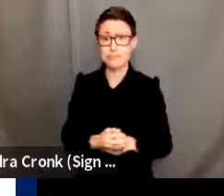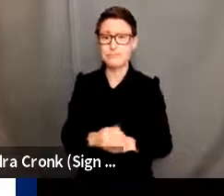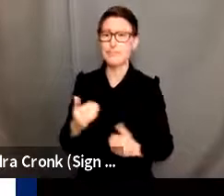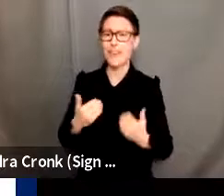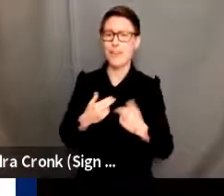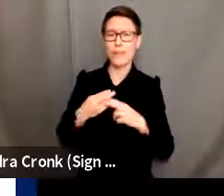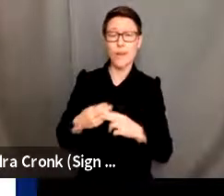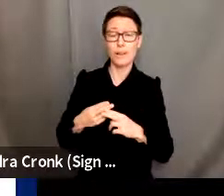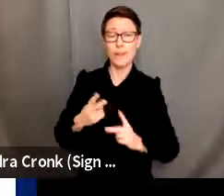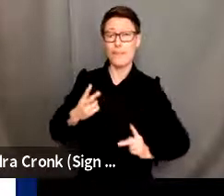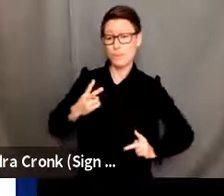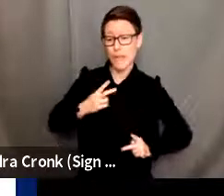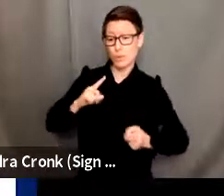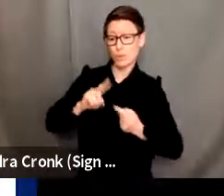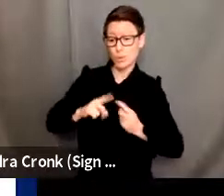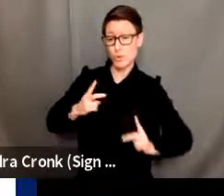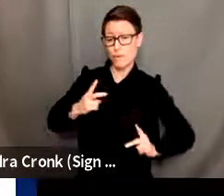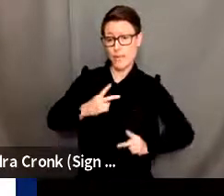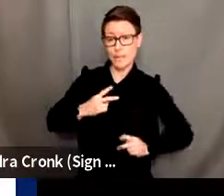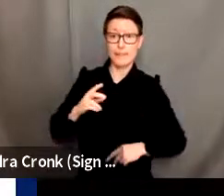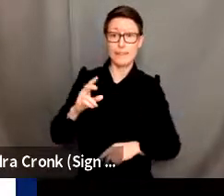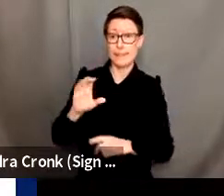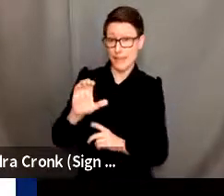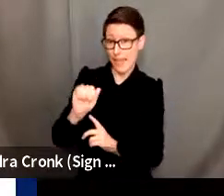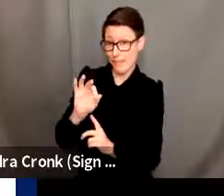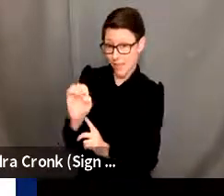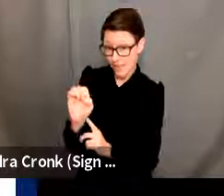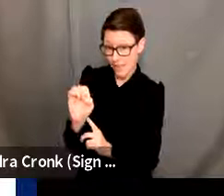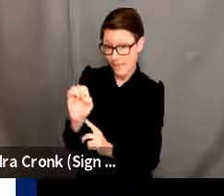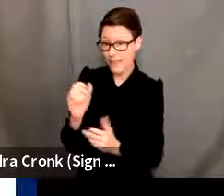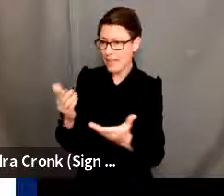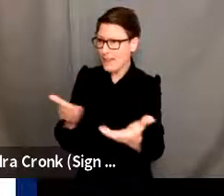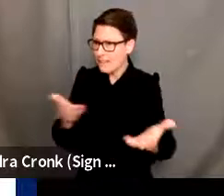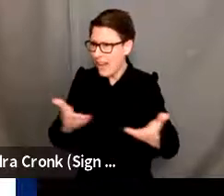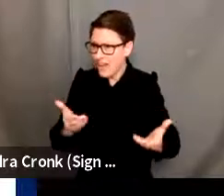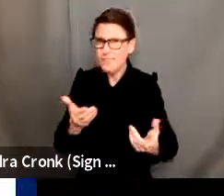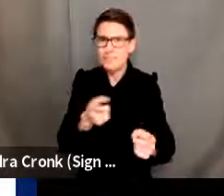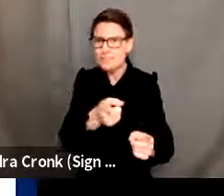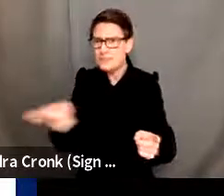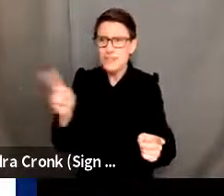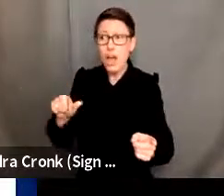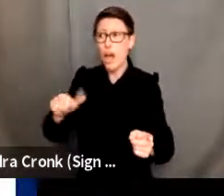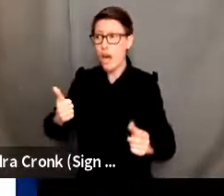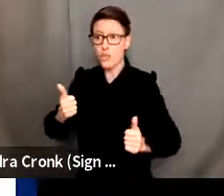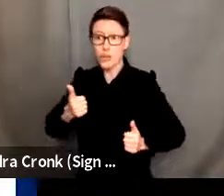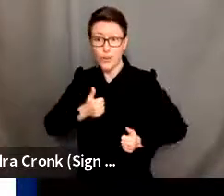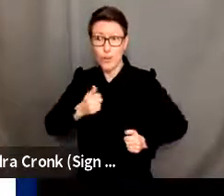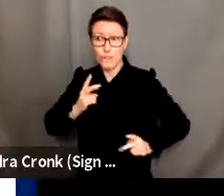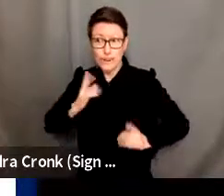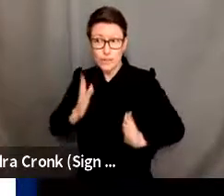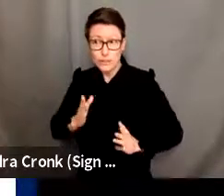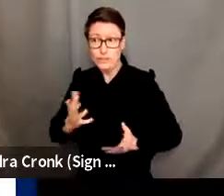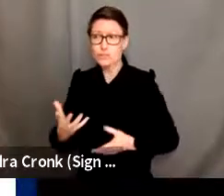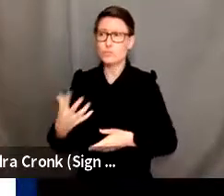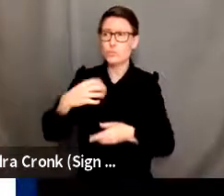Vet Cafes, we invite other veterans so that they can join the meeting and open up